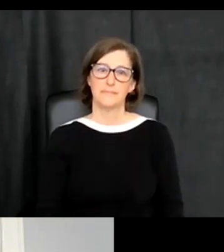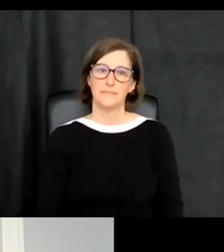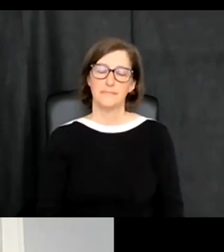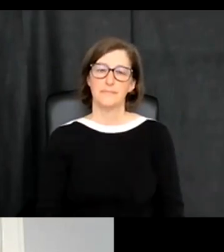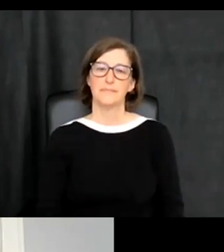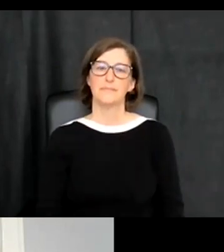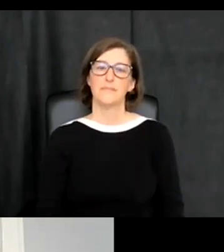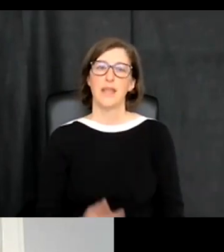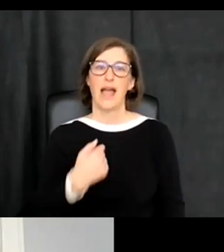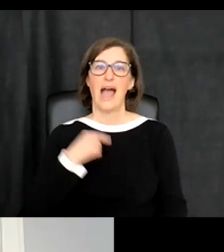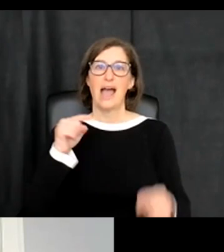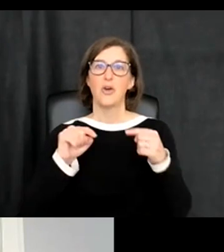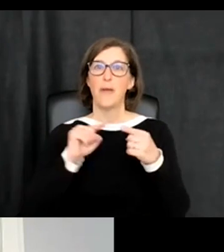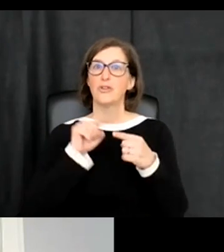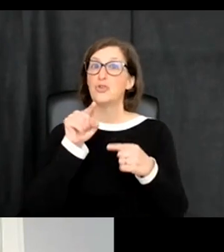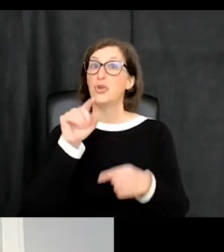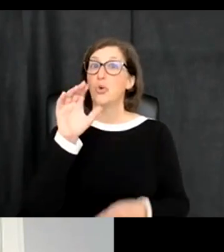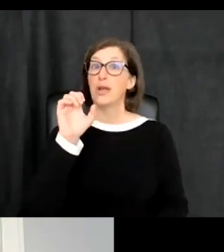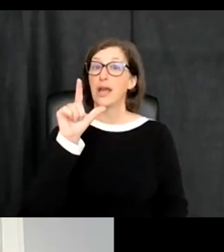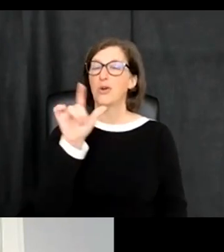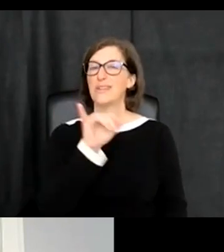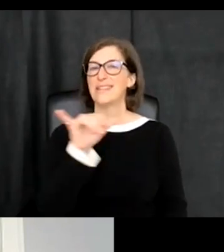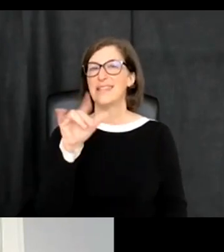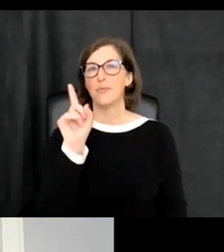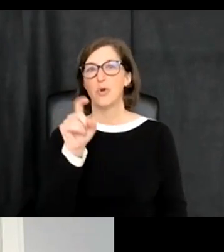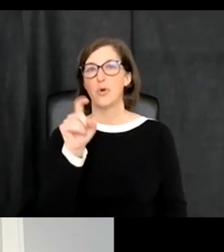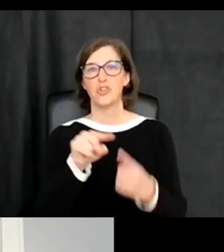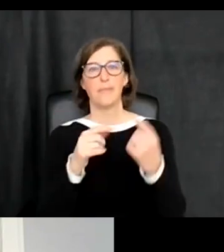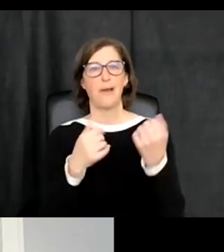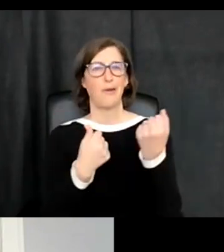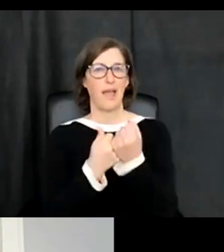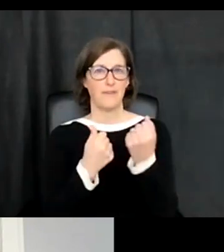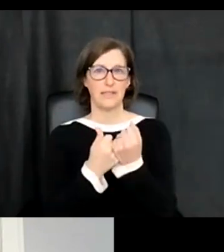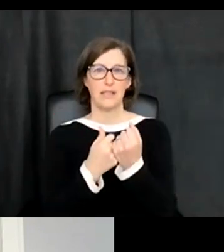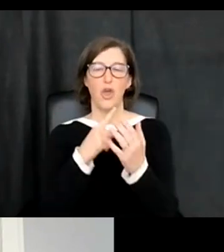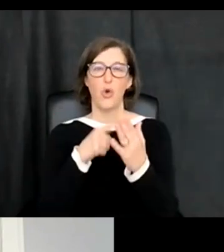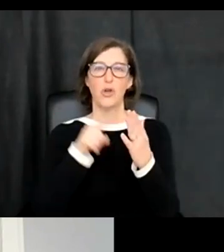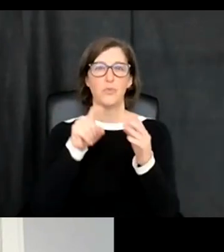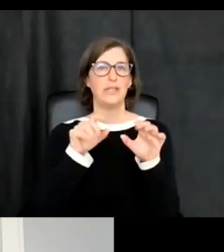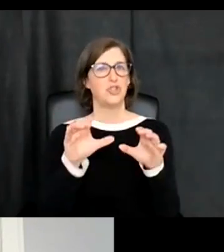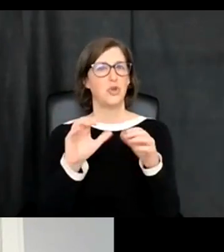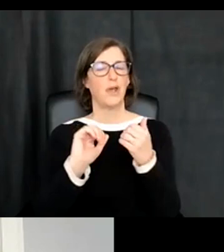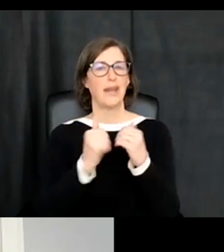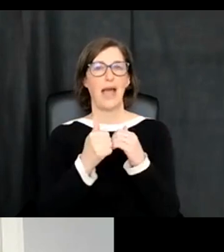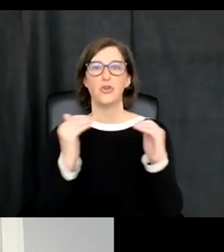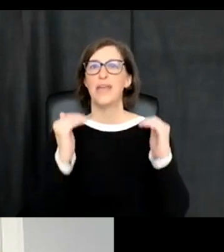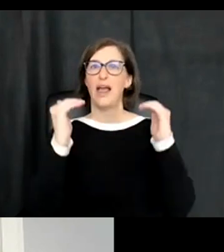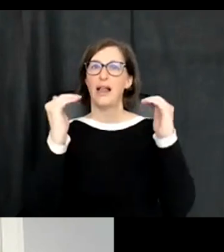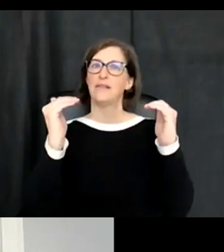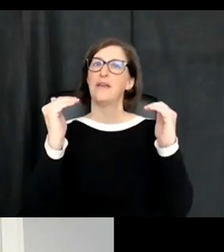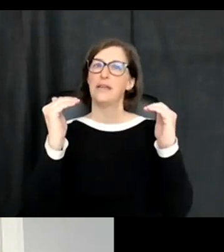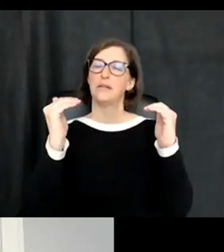I go back to you, Carol, with the same question around advocacy. What do we need to do, and how do we elevate